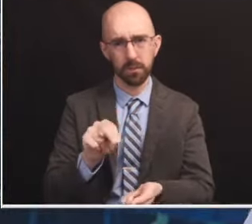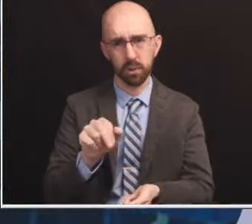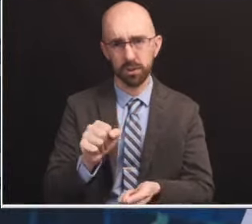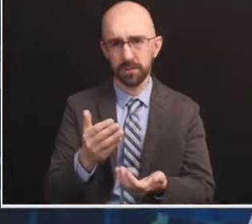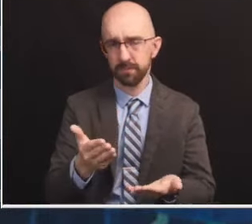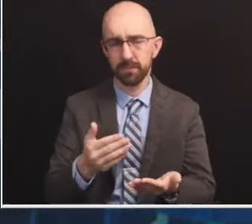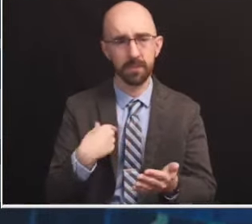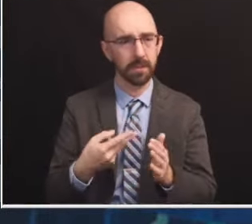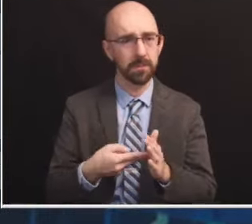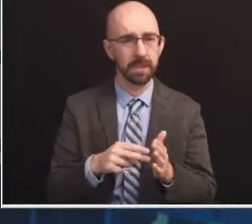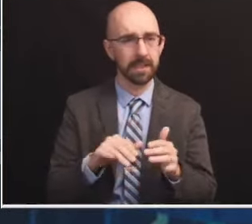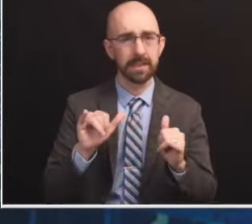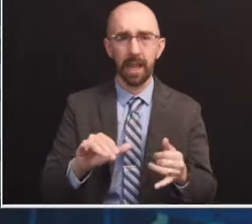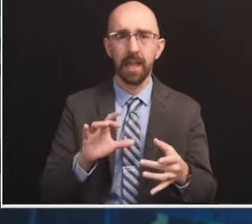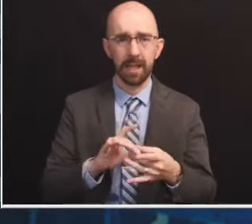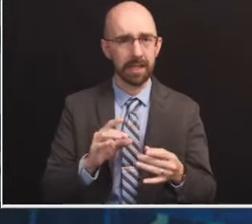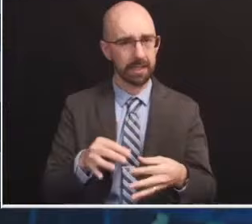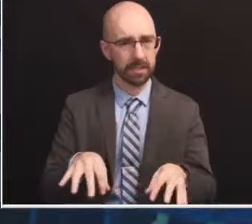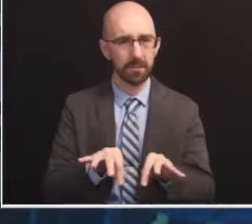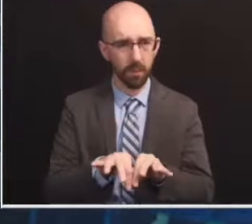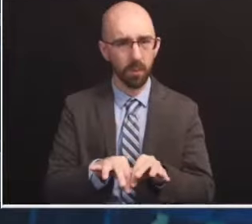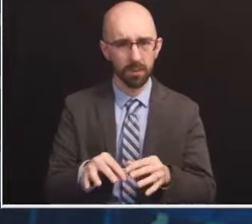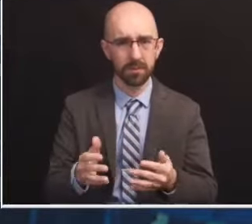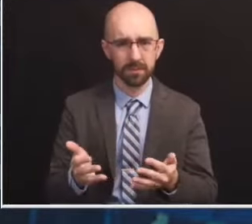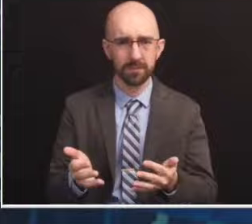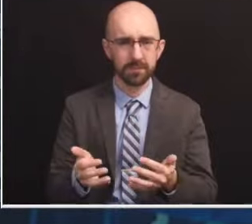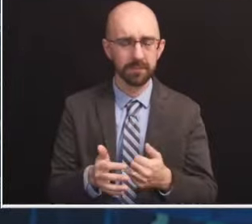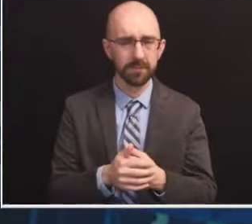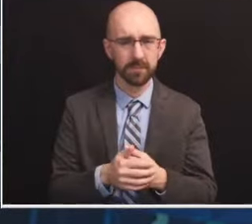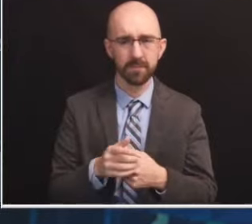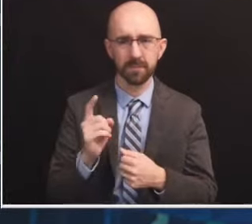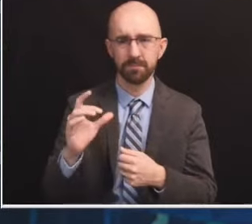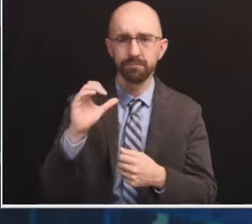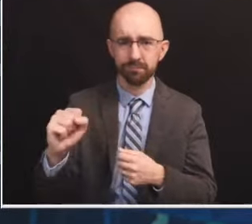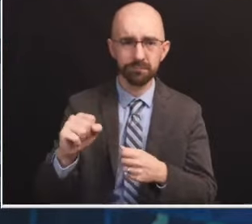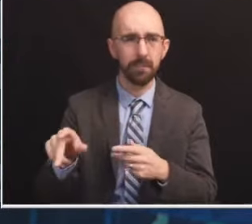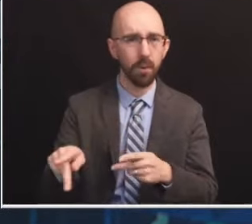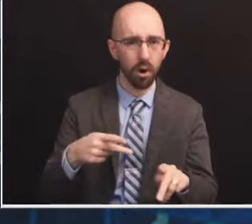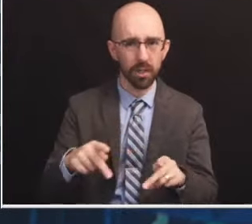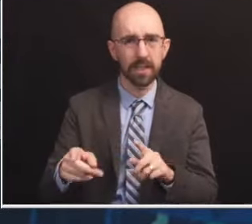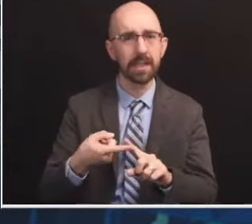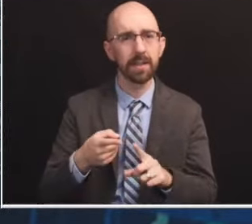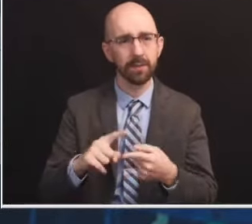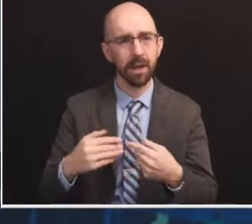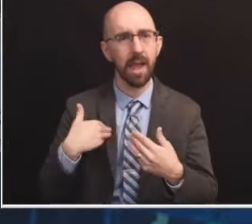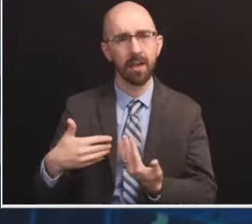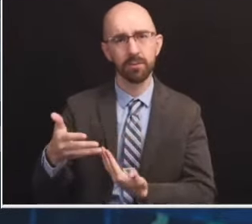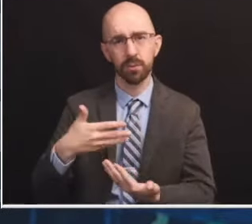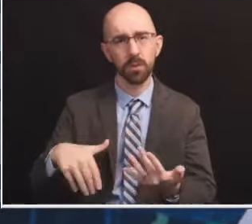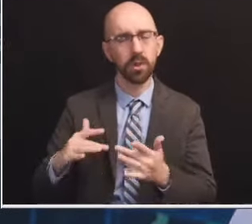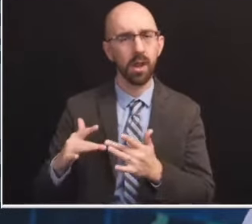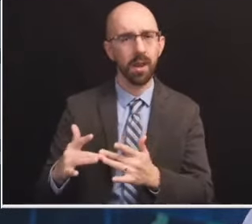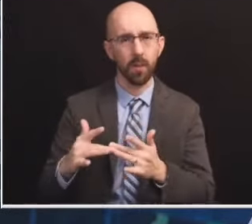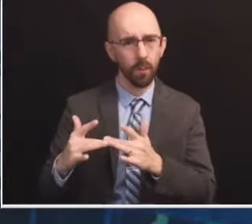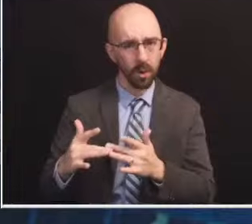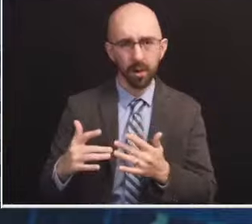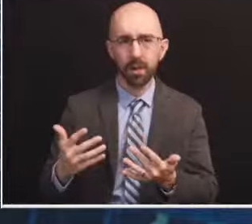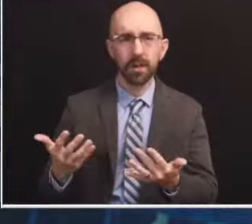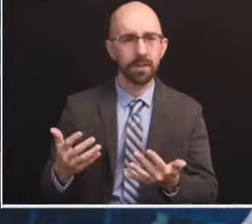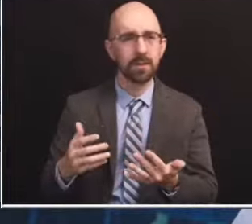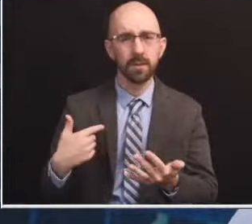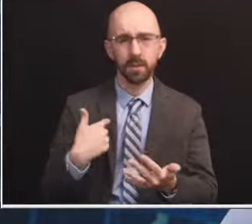staying connected is important. There's a lot of data. Just going to parties, going out with your friends. Yep, having a social network and sort of working at